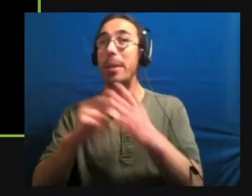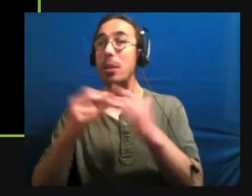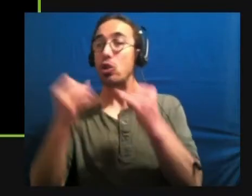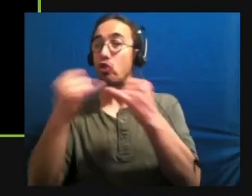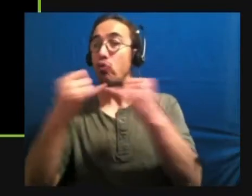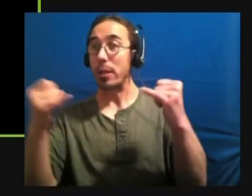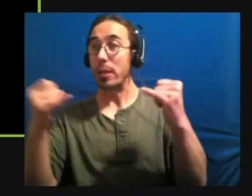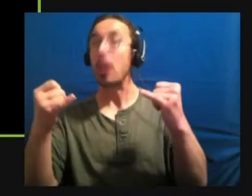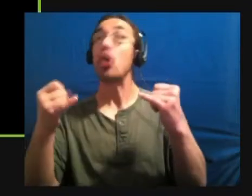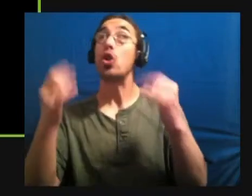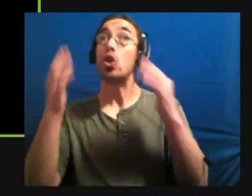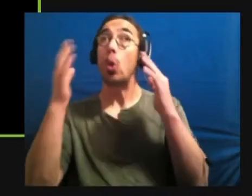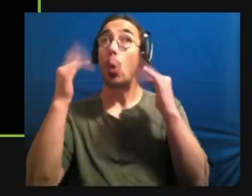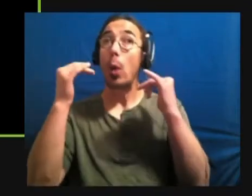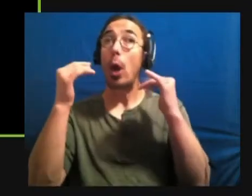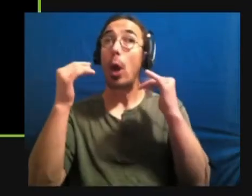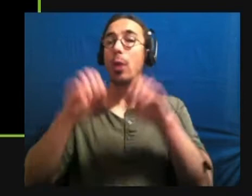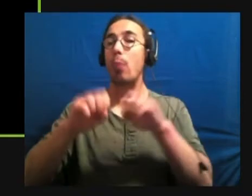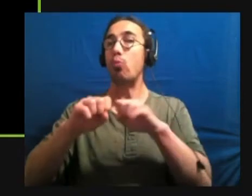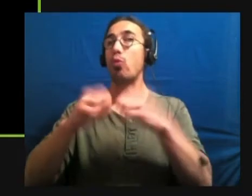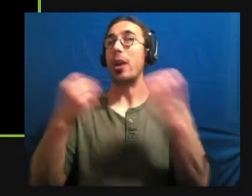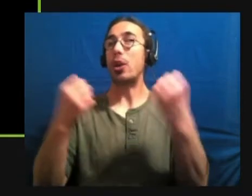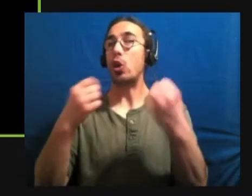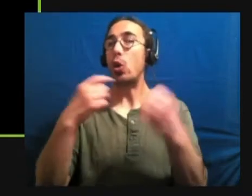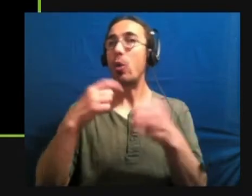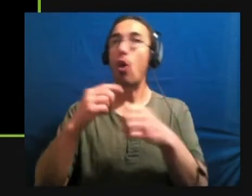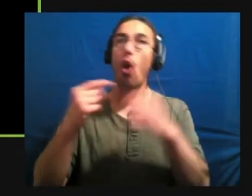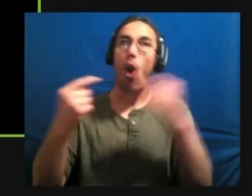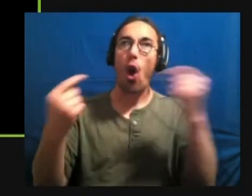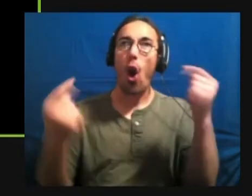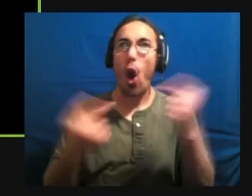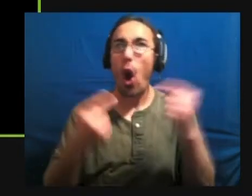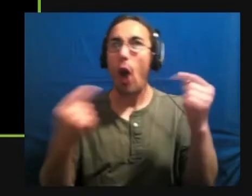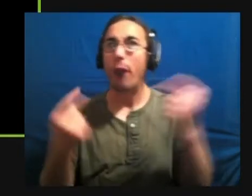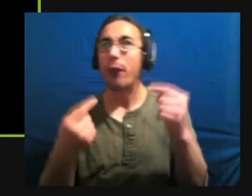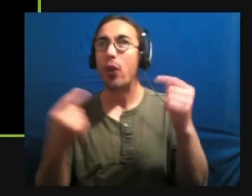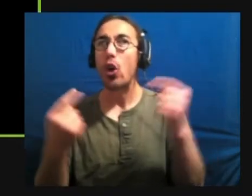your harmful thought patterns, your stereotypes,